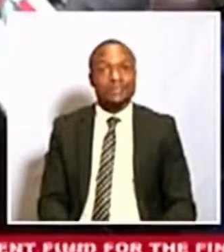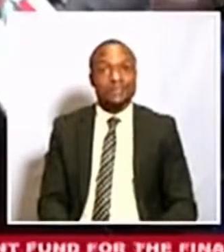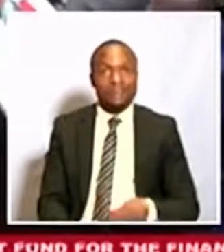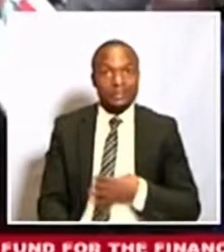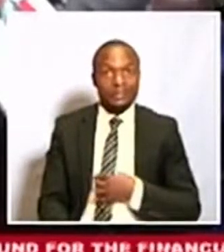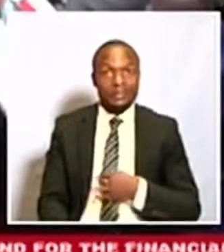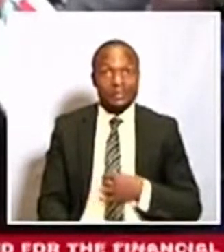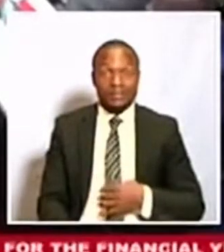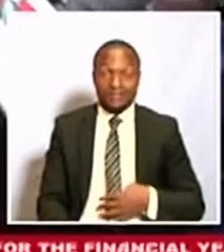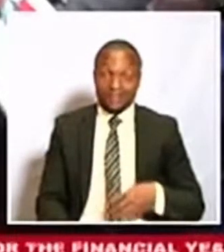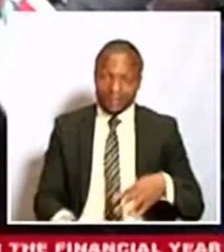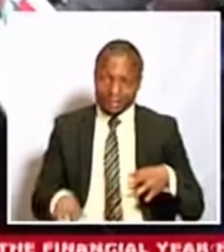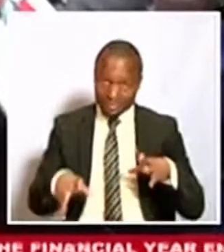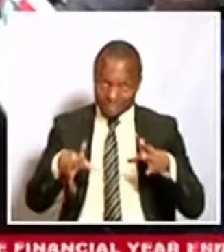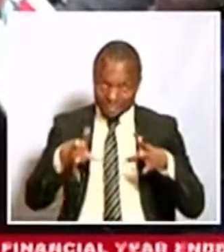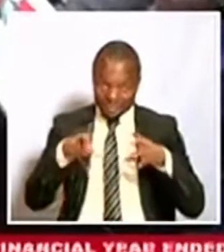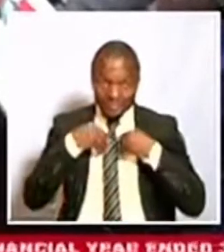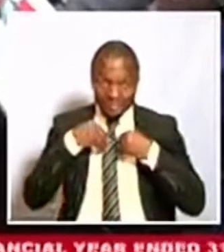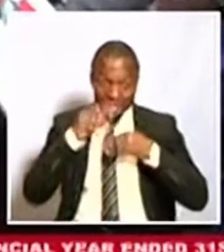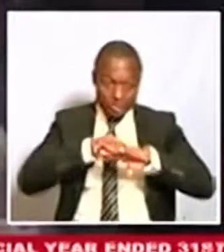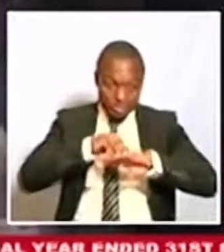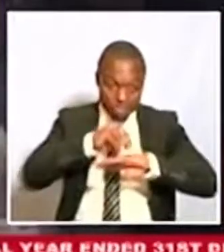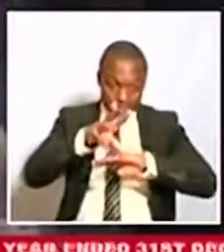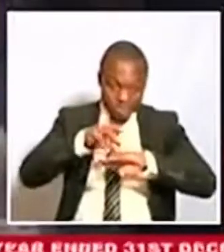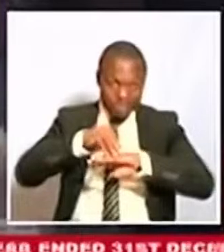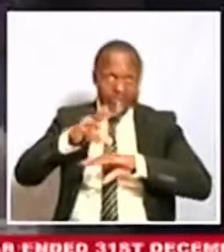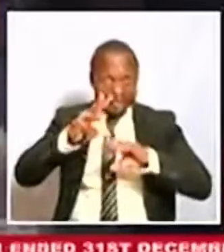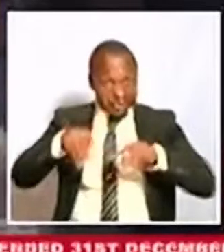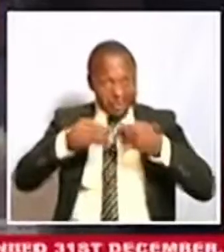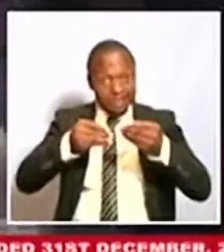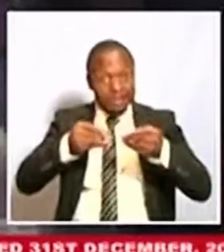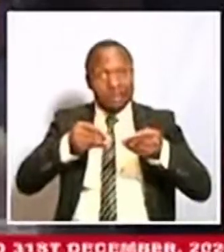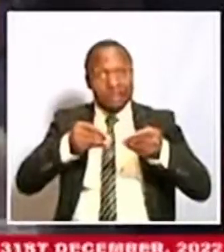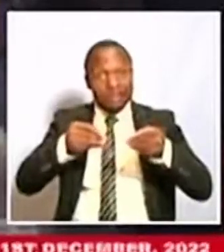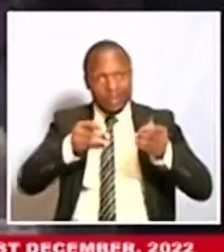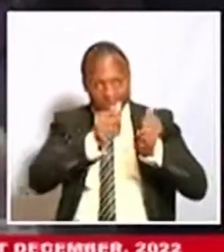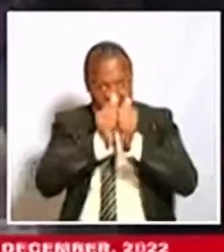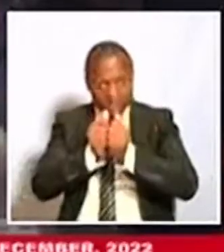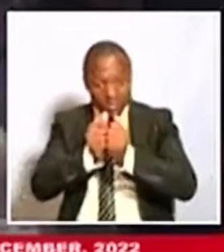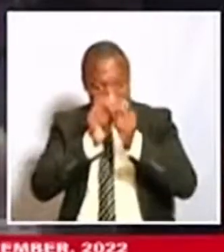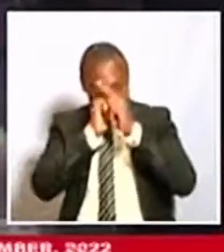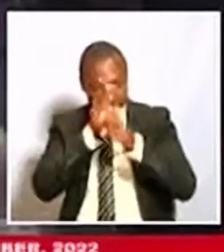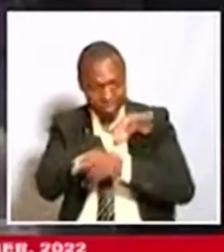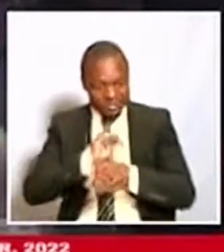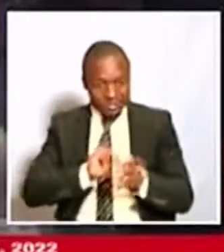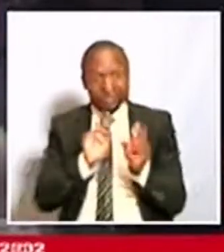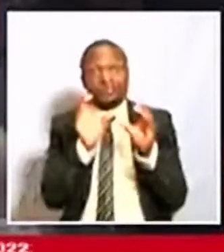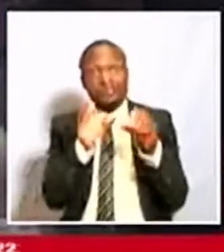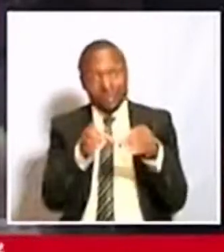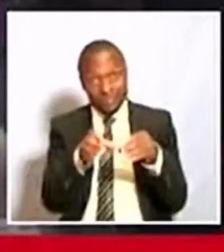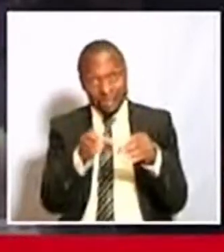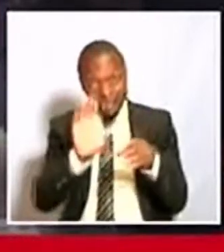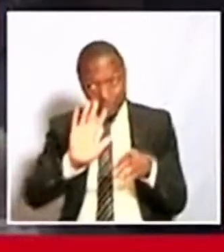have given, together with the honorable members of your committee. My encouragement